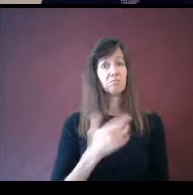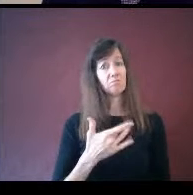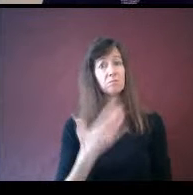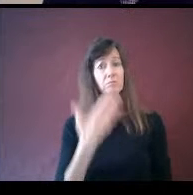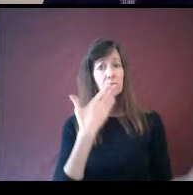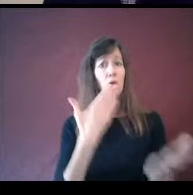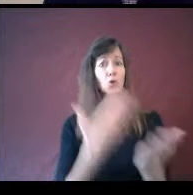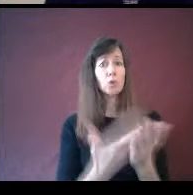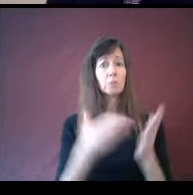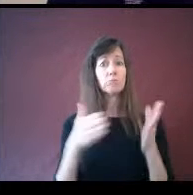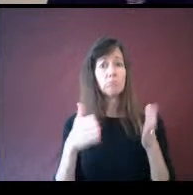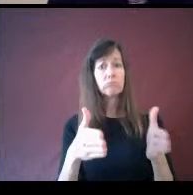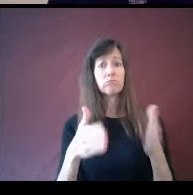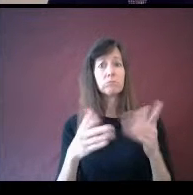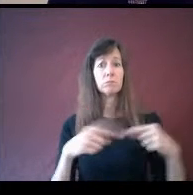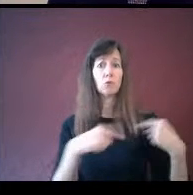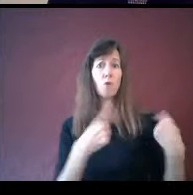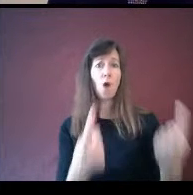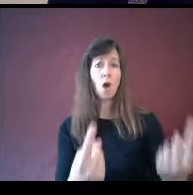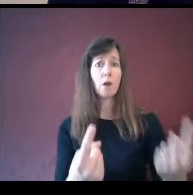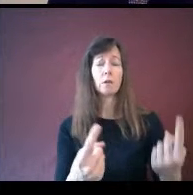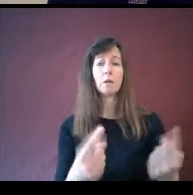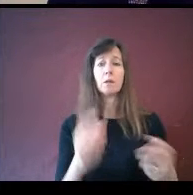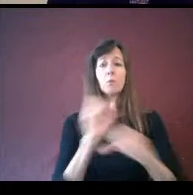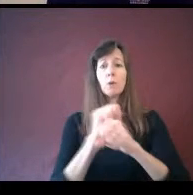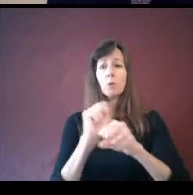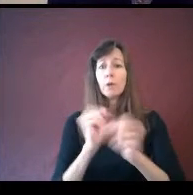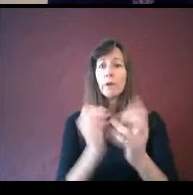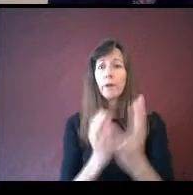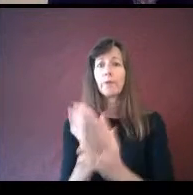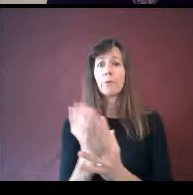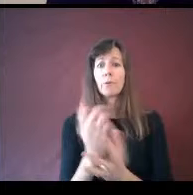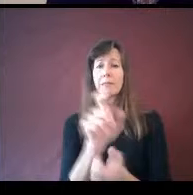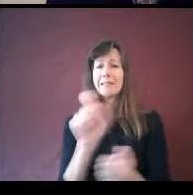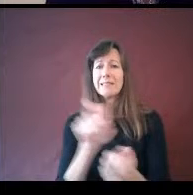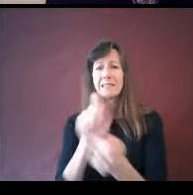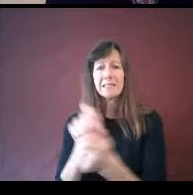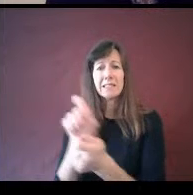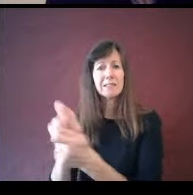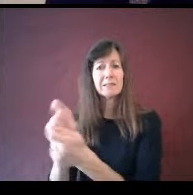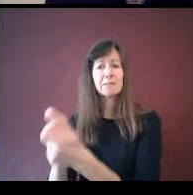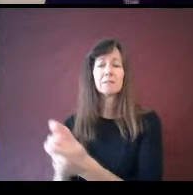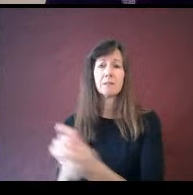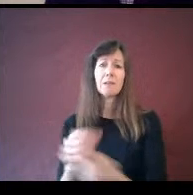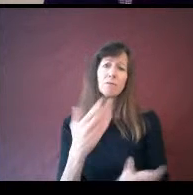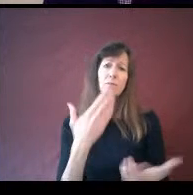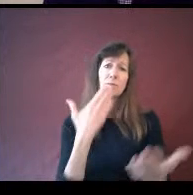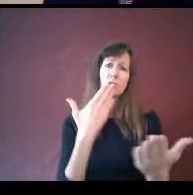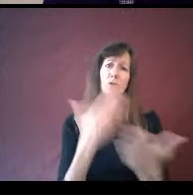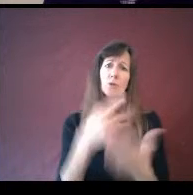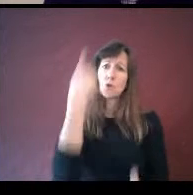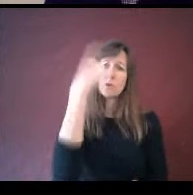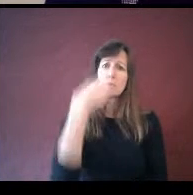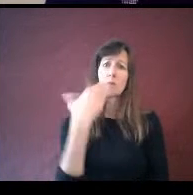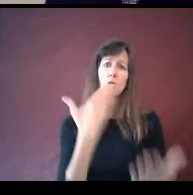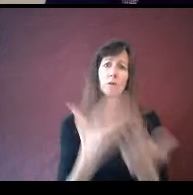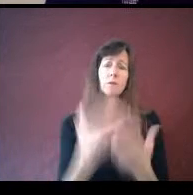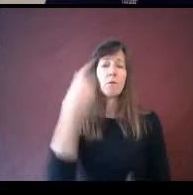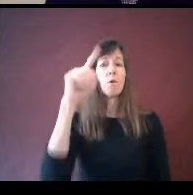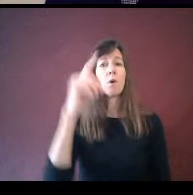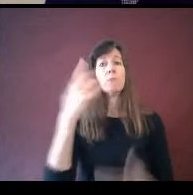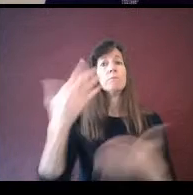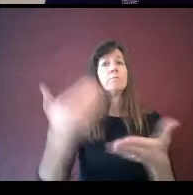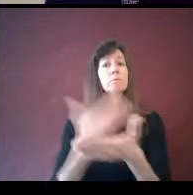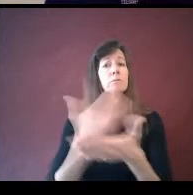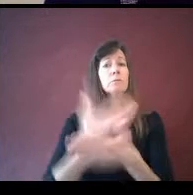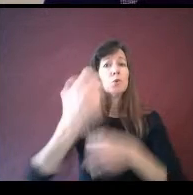thinking and working through the details on that, and in a good place heading into the new year to be able to do that well, and to do